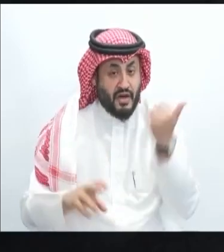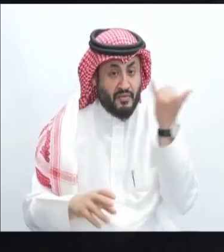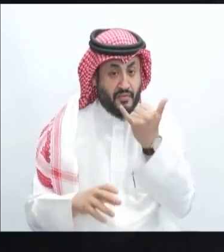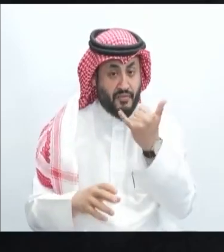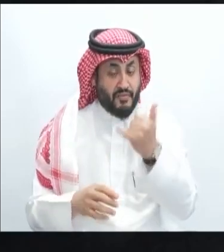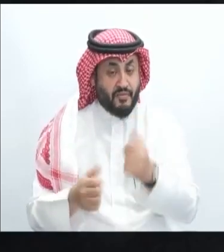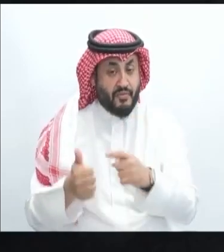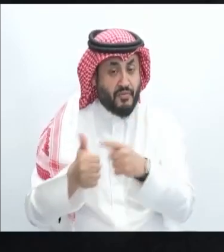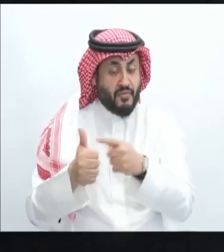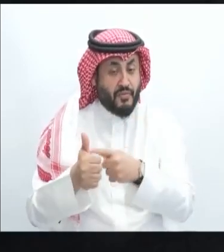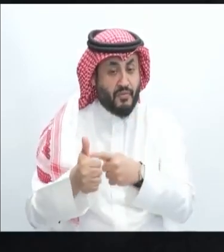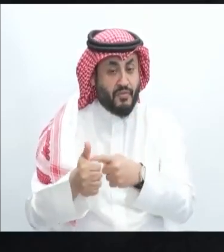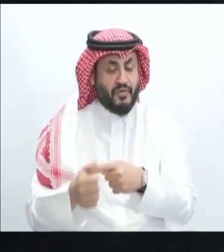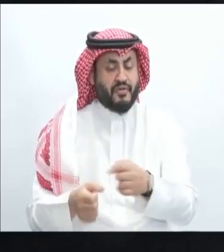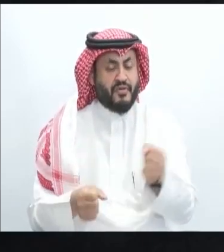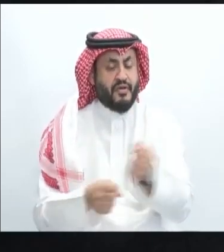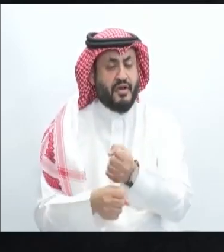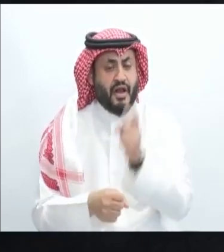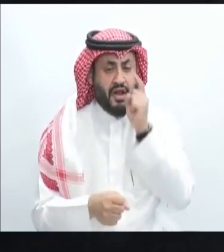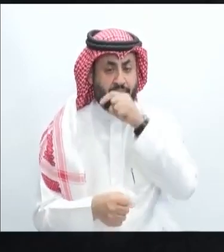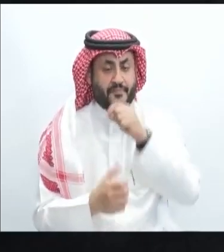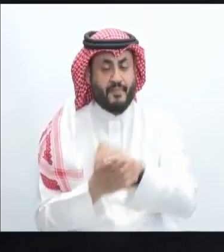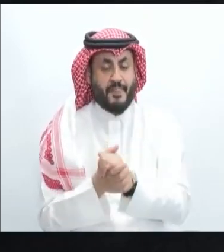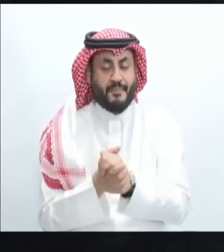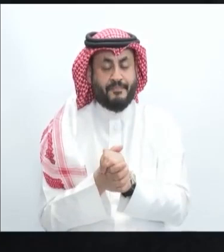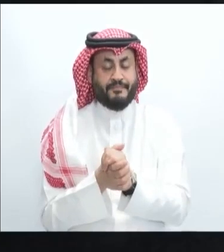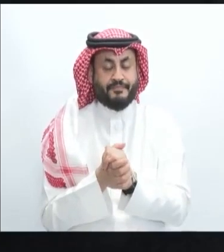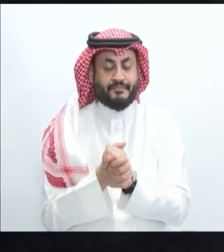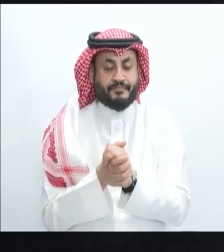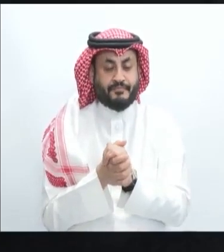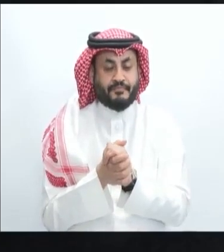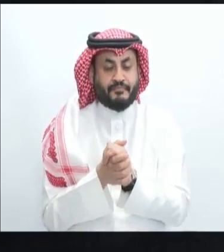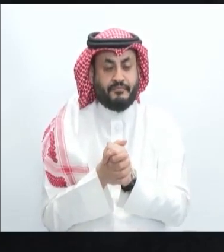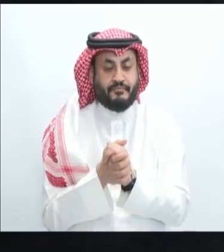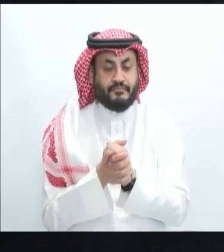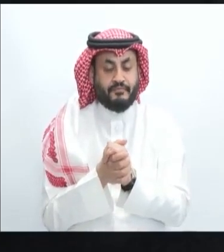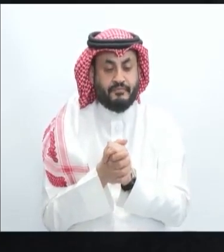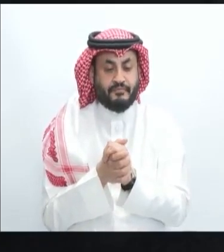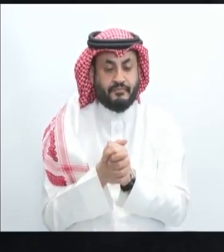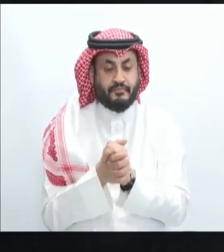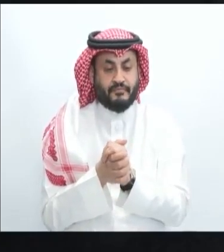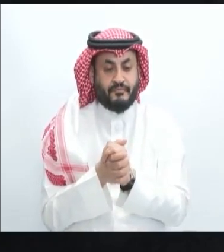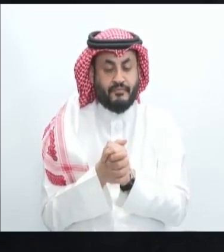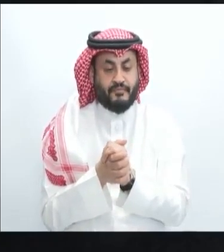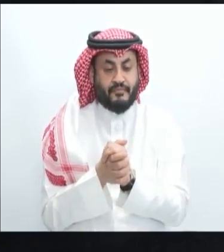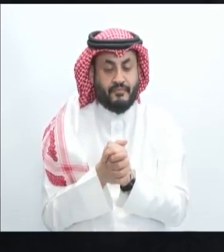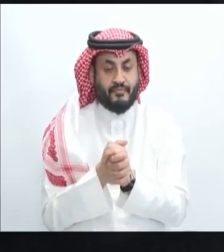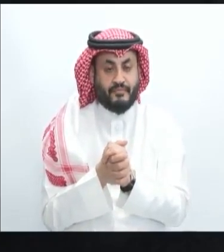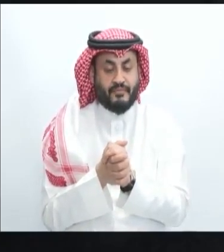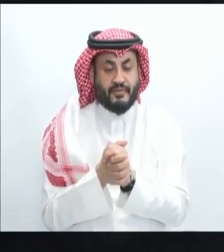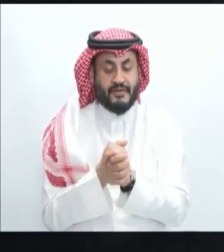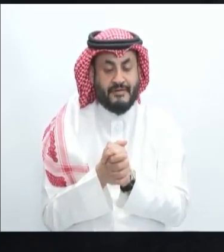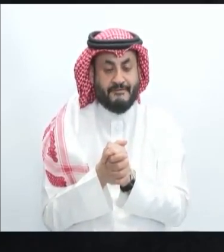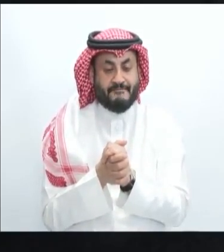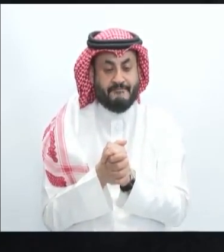six important good things that we need to bear in mind and keep it in our mind if we want to have a